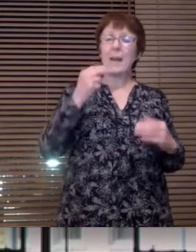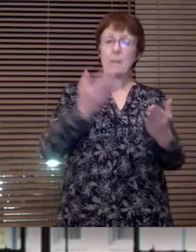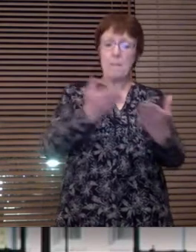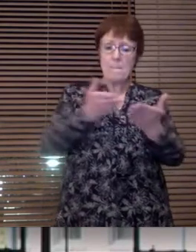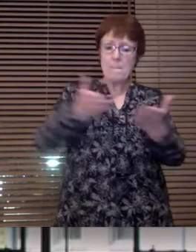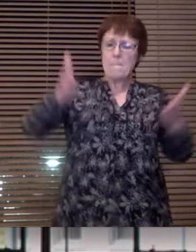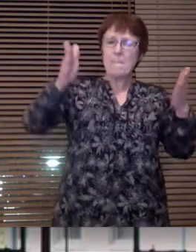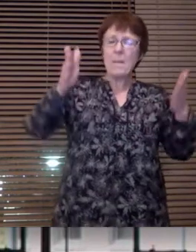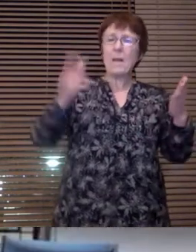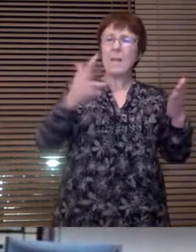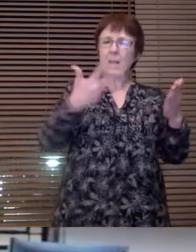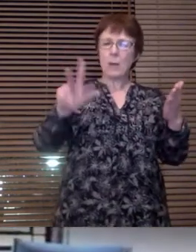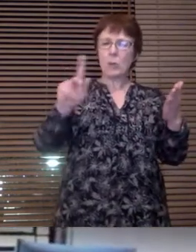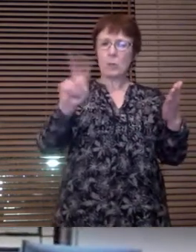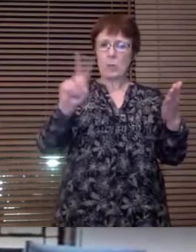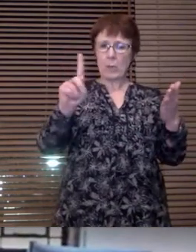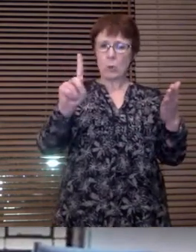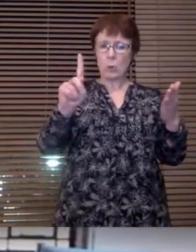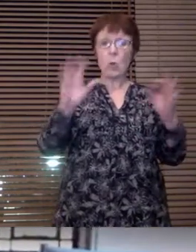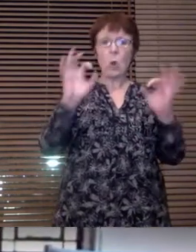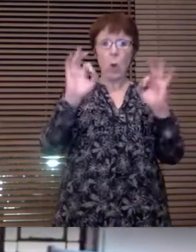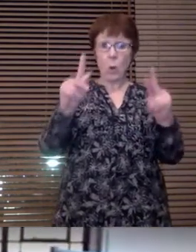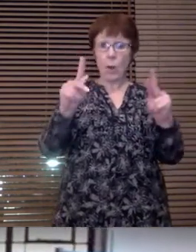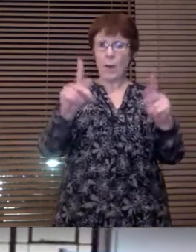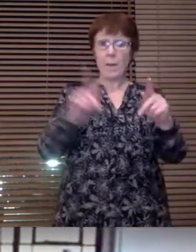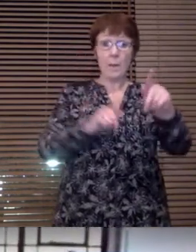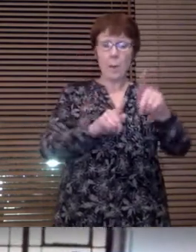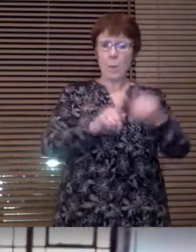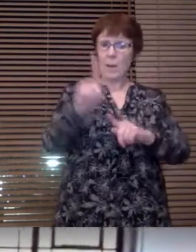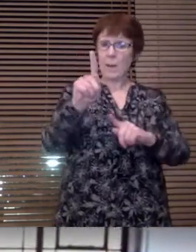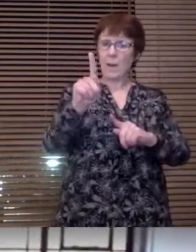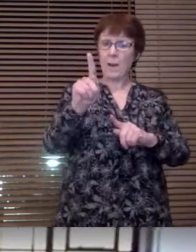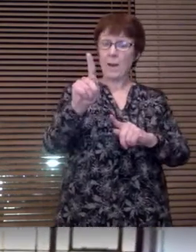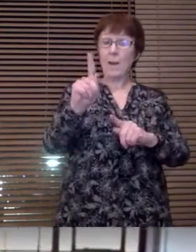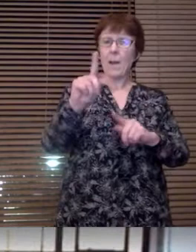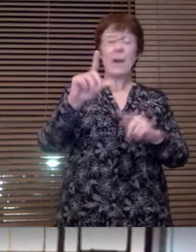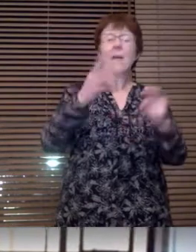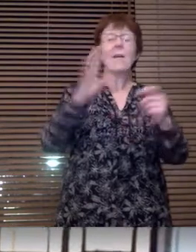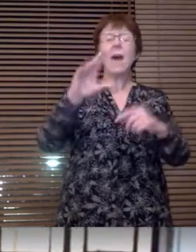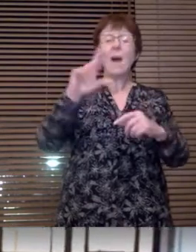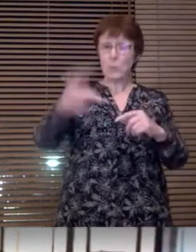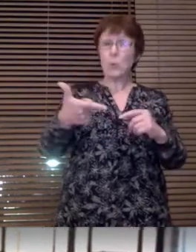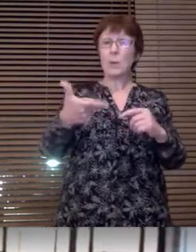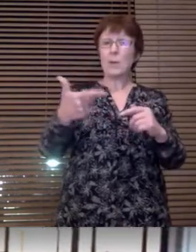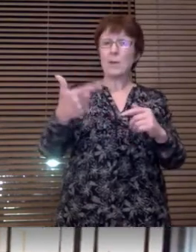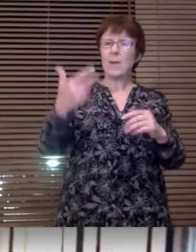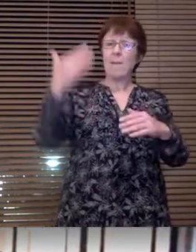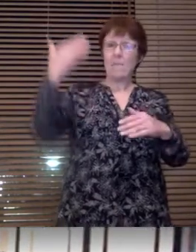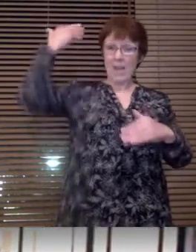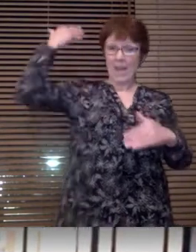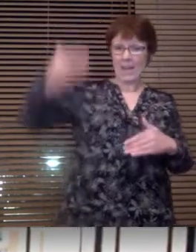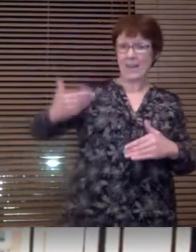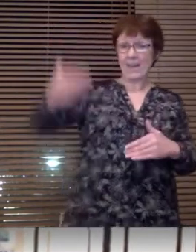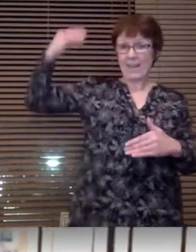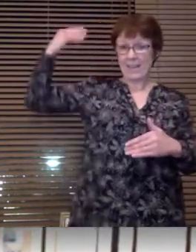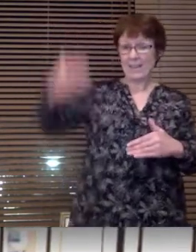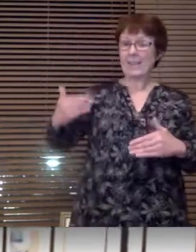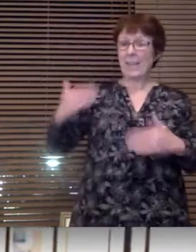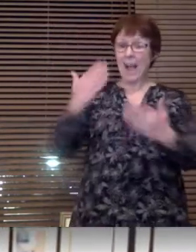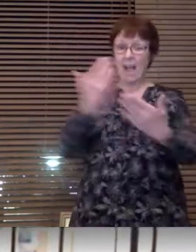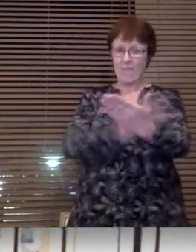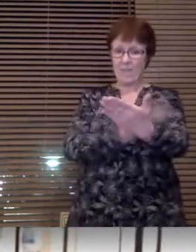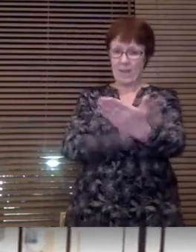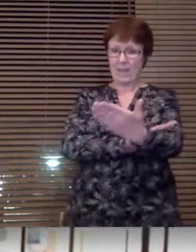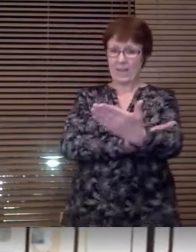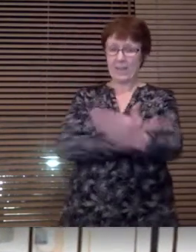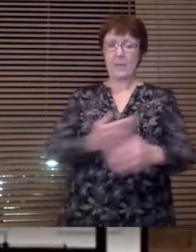seconds and squeeze that lower ab. So we're back to the wall. It's going to be the wall lean. So really, again, focus on the technique and the position of the body, not so much